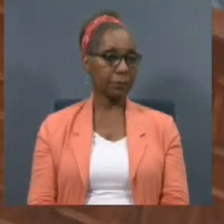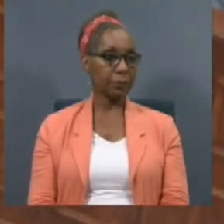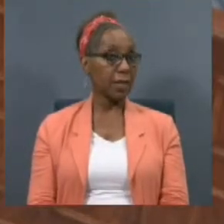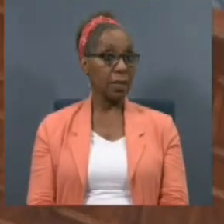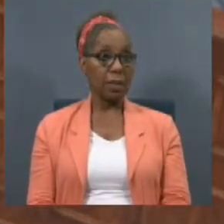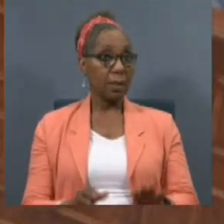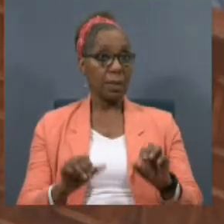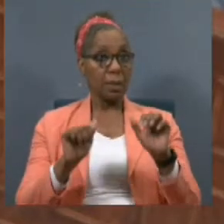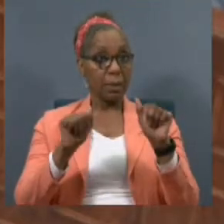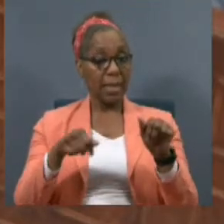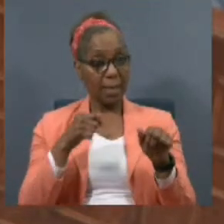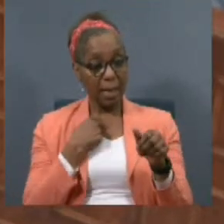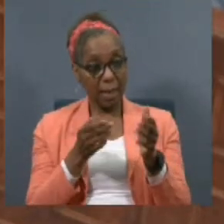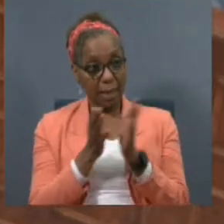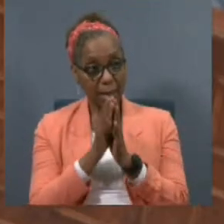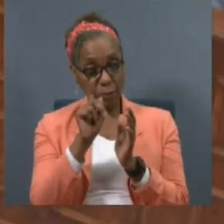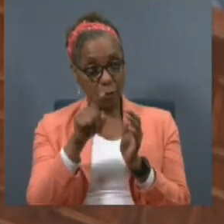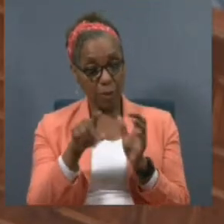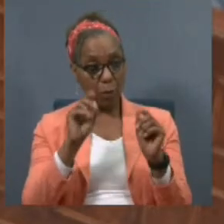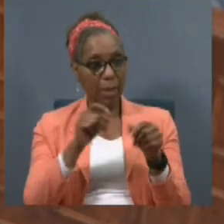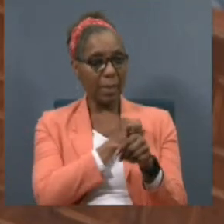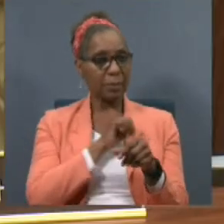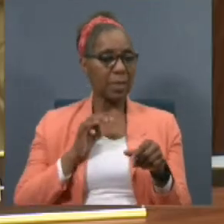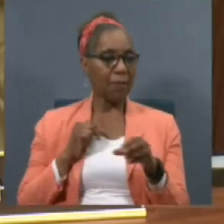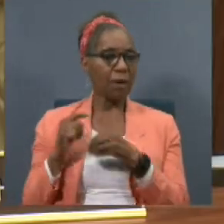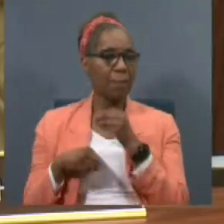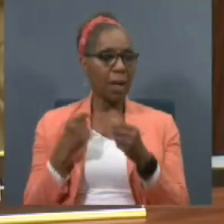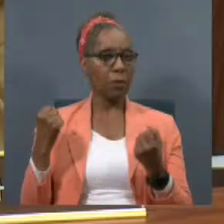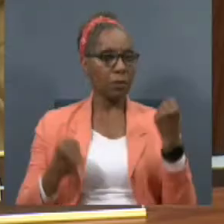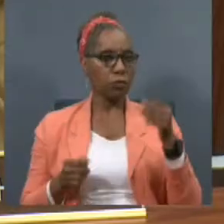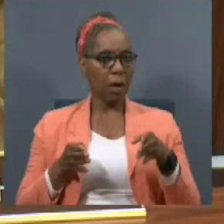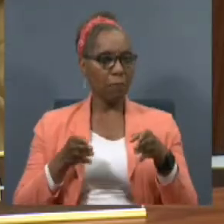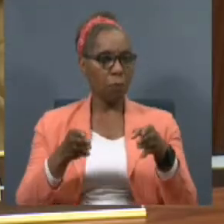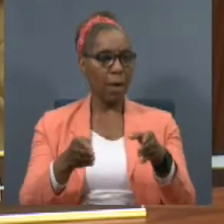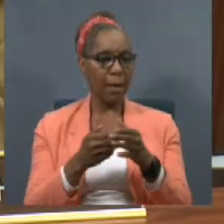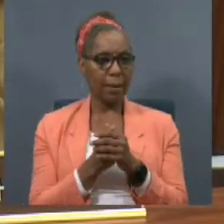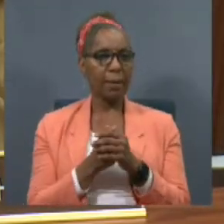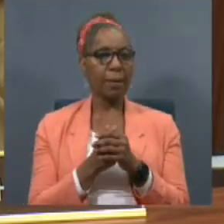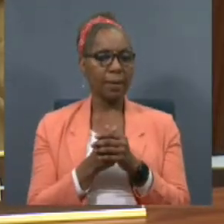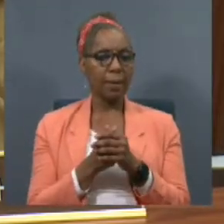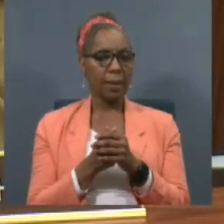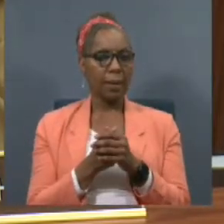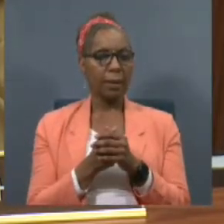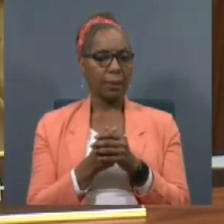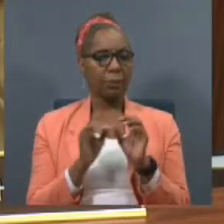Can I ask a quick question of Go ahead. staff regarding the driveway? I